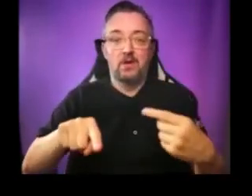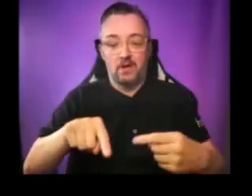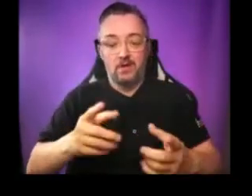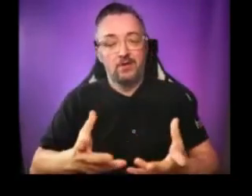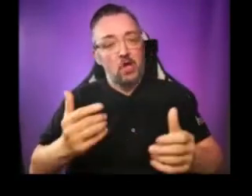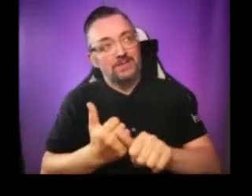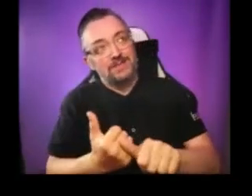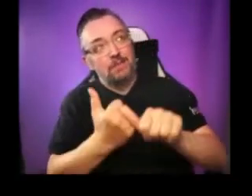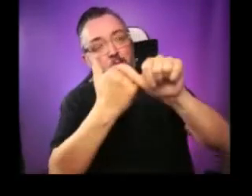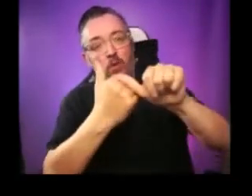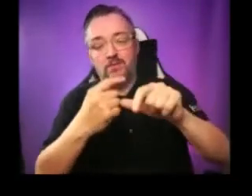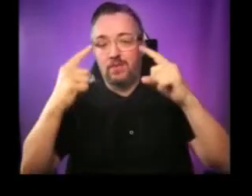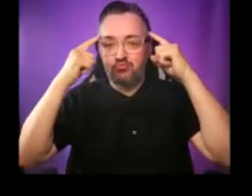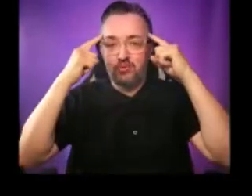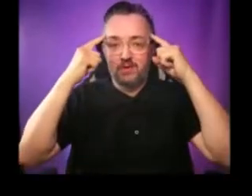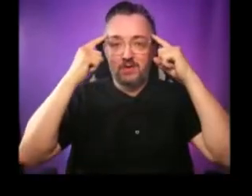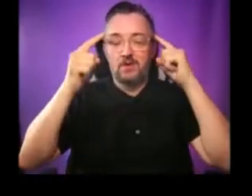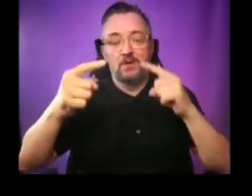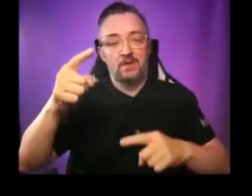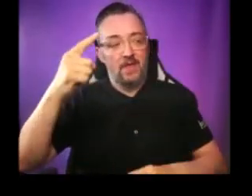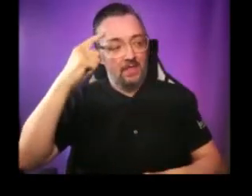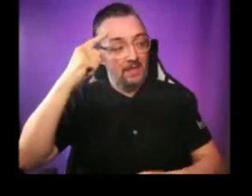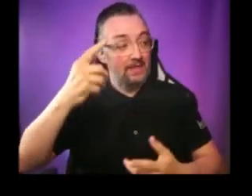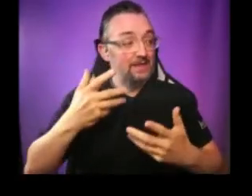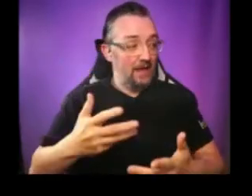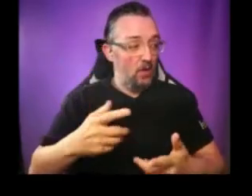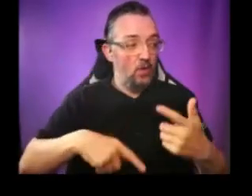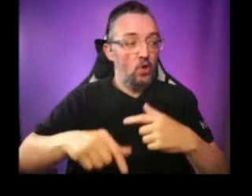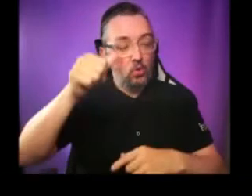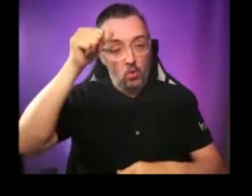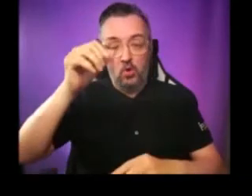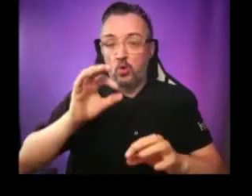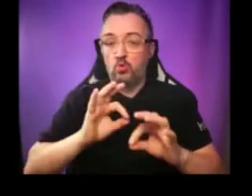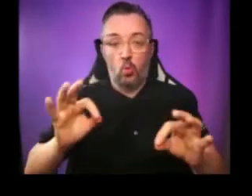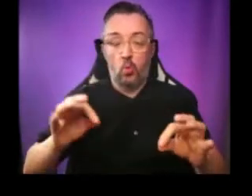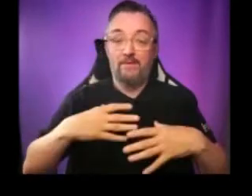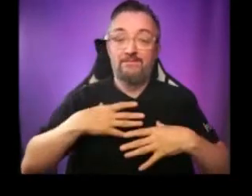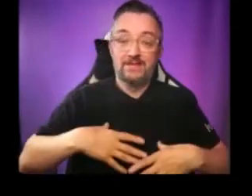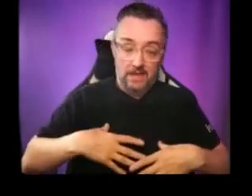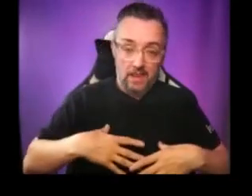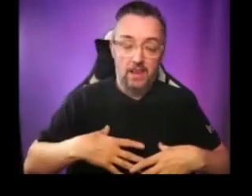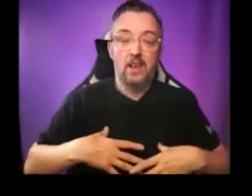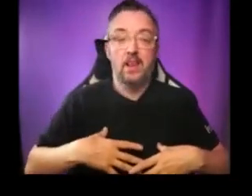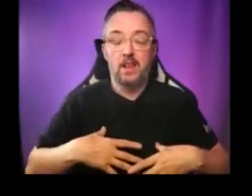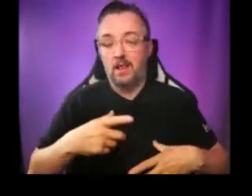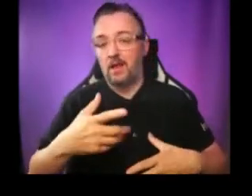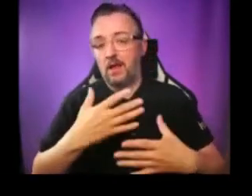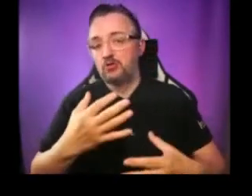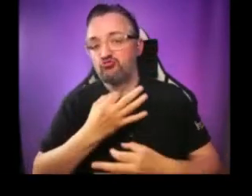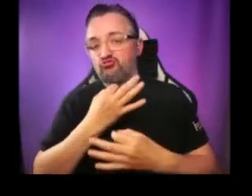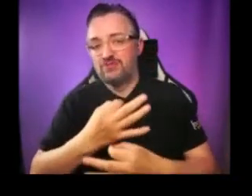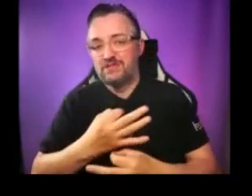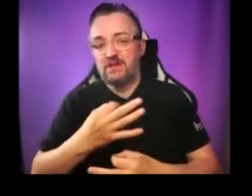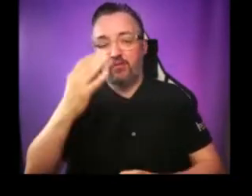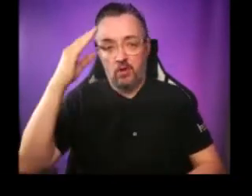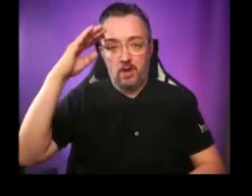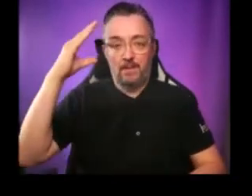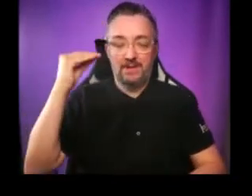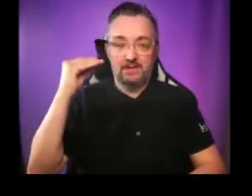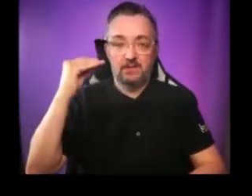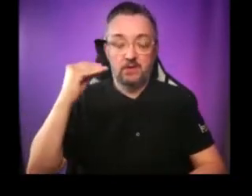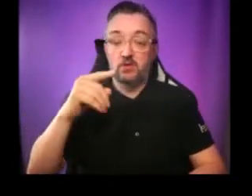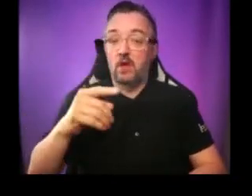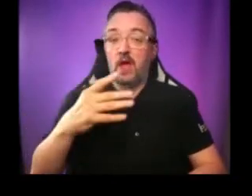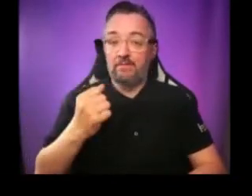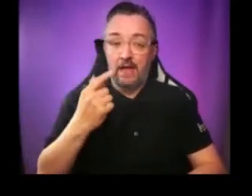and thinking about the fact that we now know that lack of physical activity is a modifiable risk factor for dementia as well. So there's